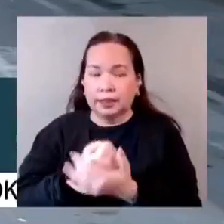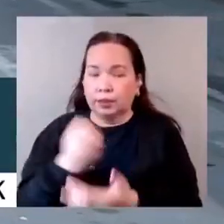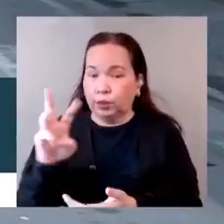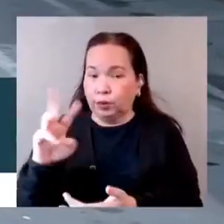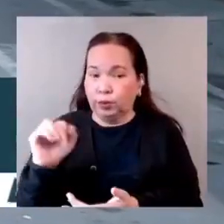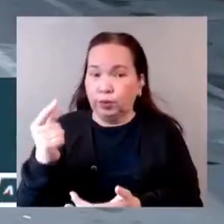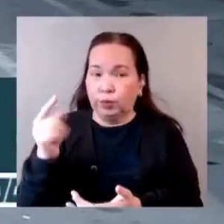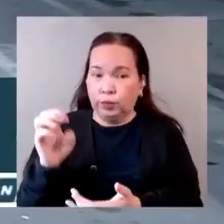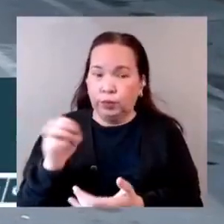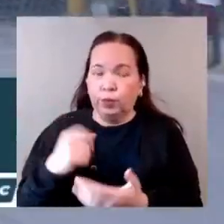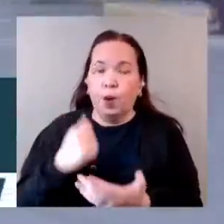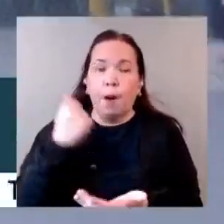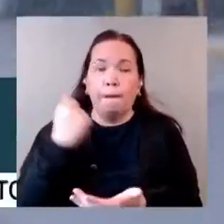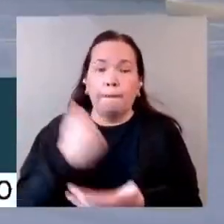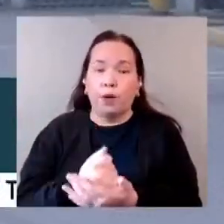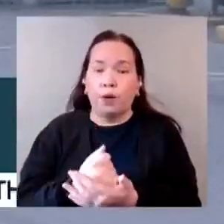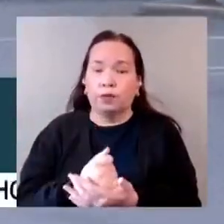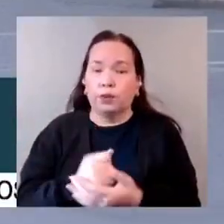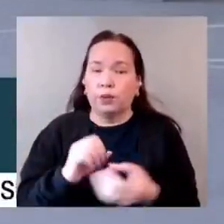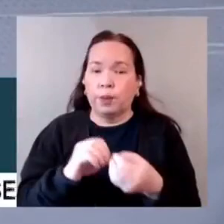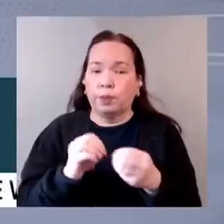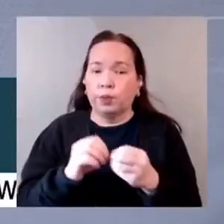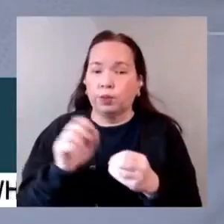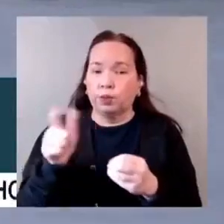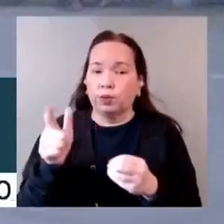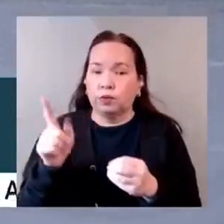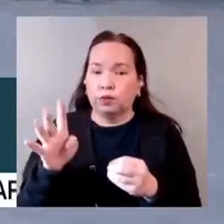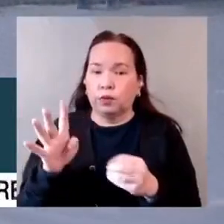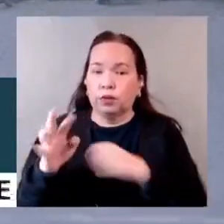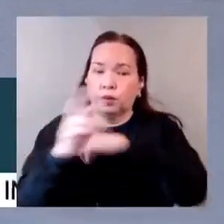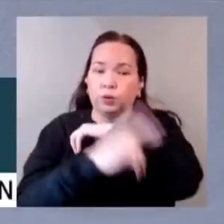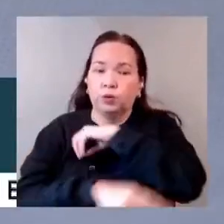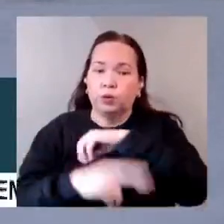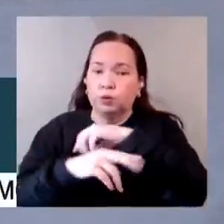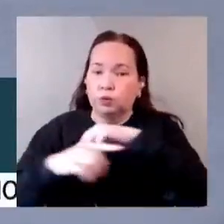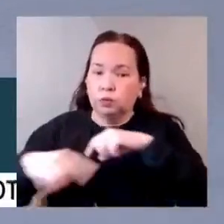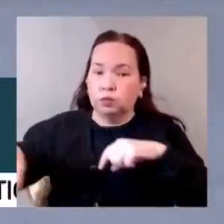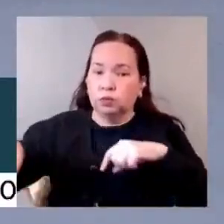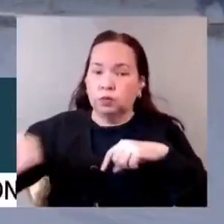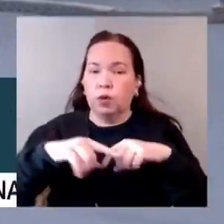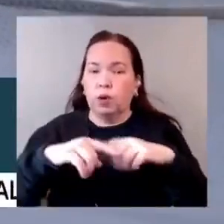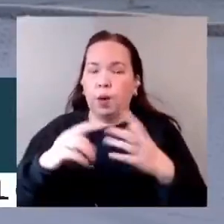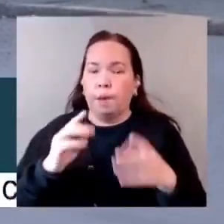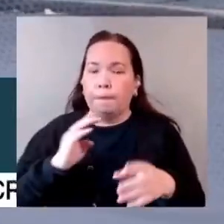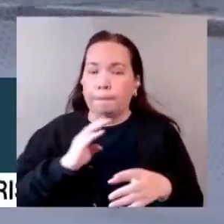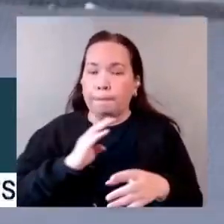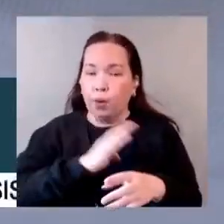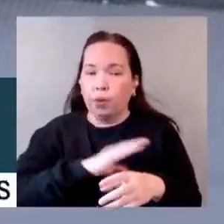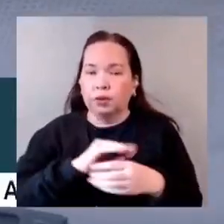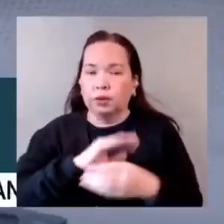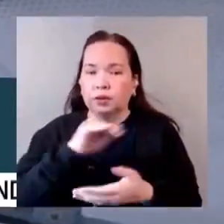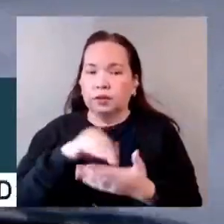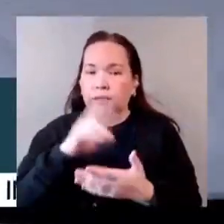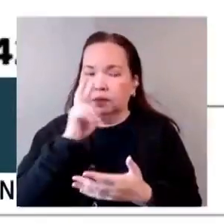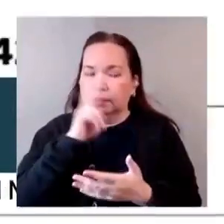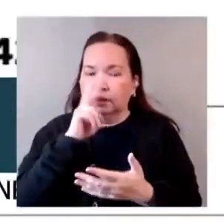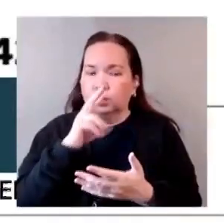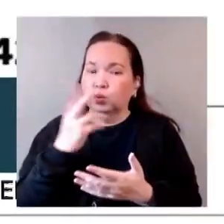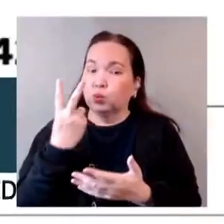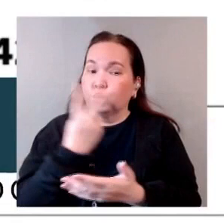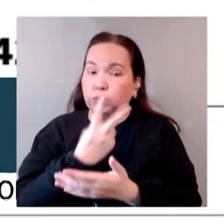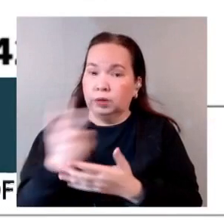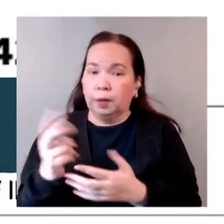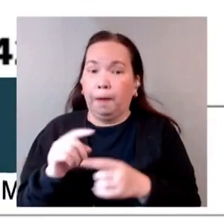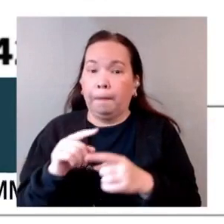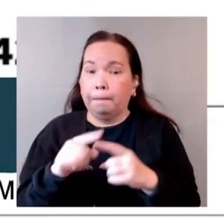Order Number 24 in the Regional Tripartite Wage and Productivity Board in Central Visayas signed 2 weeks ago. However,